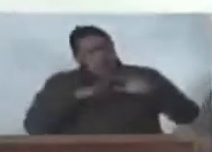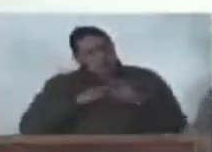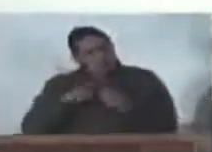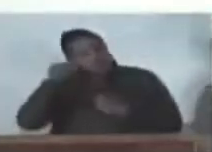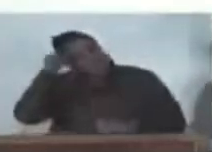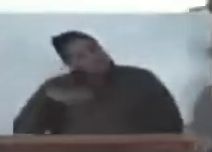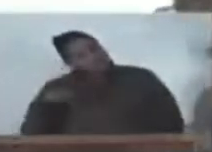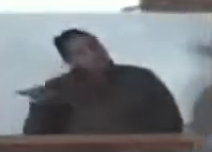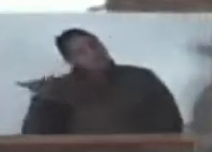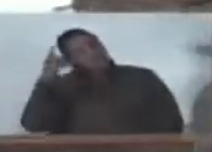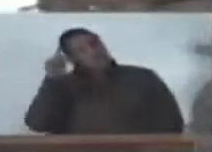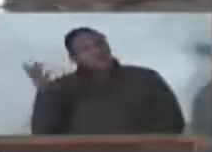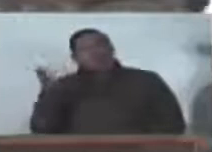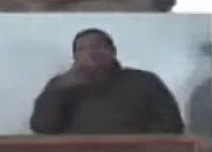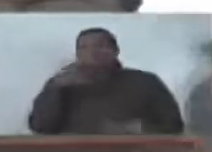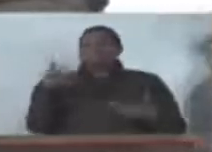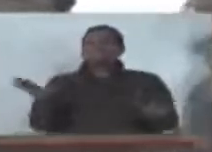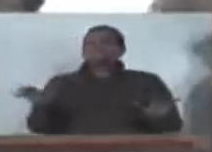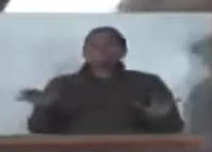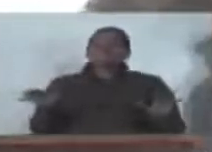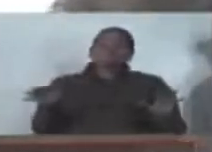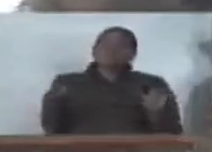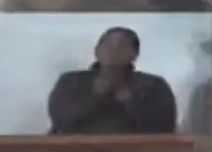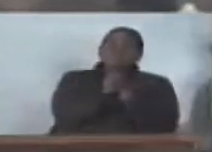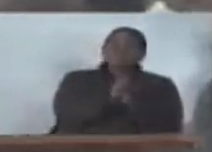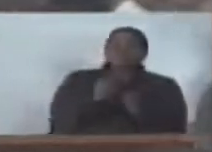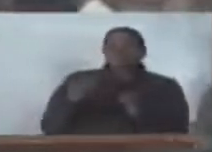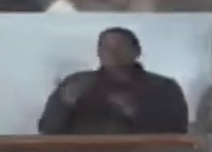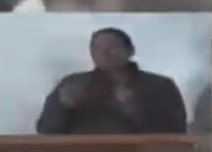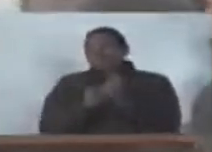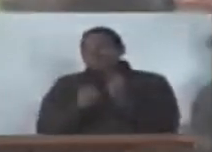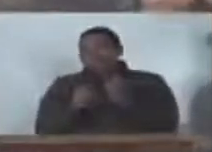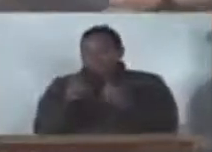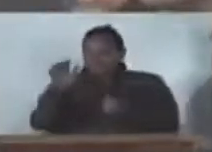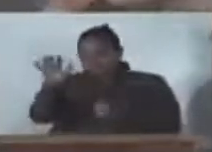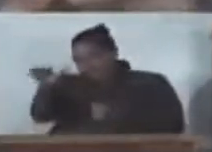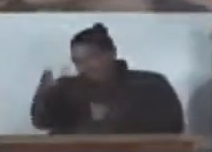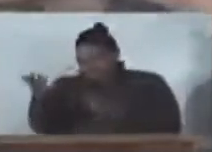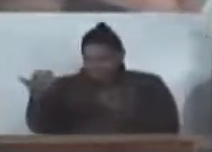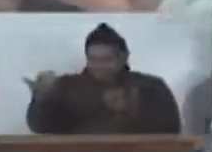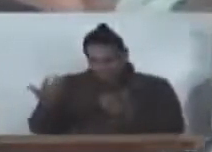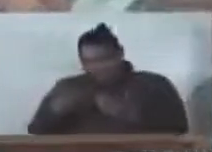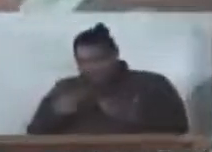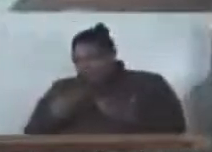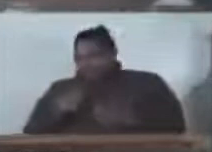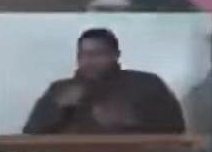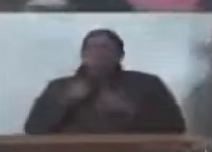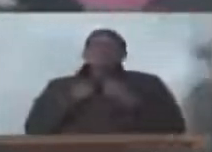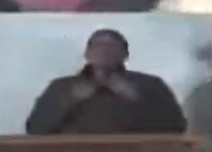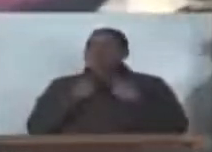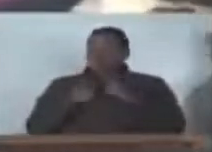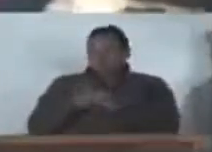well for unwanted sexual advances, requests for sexual favors, and crude